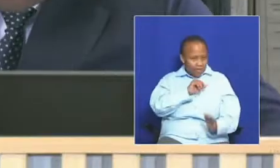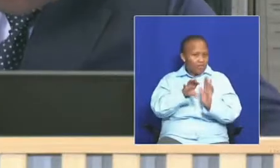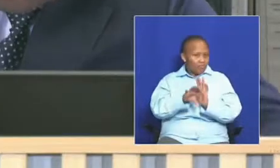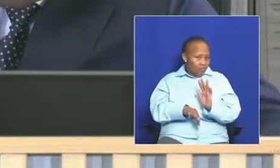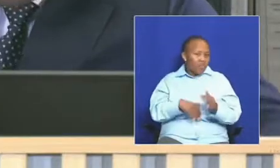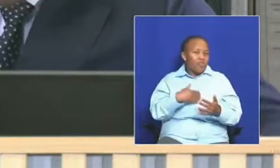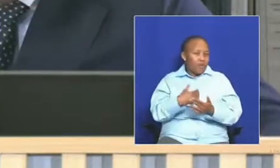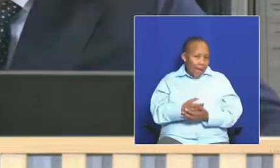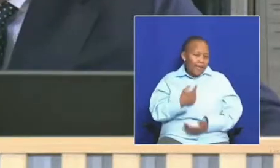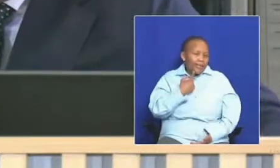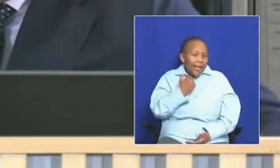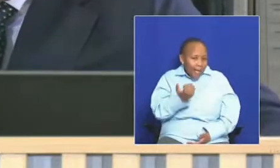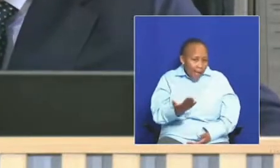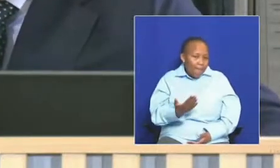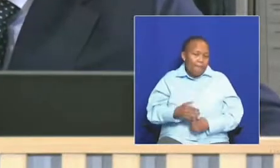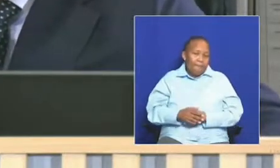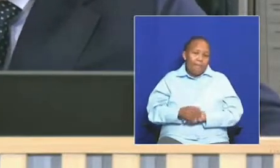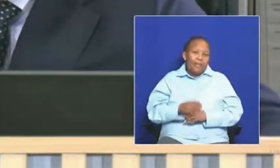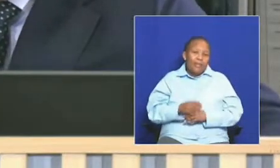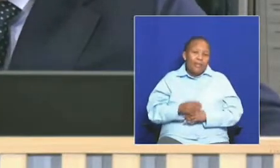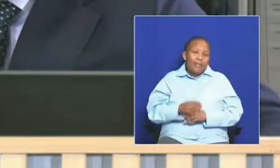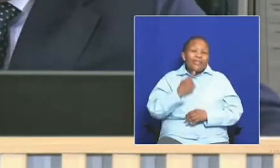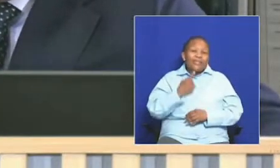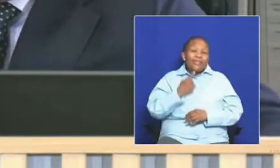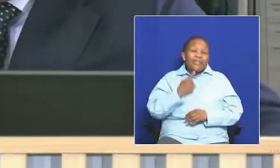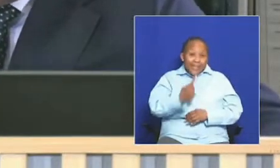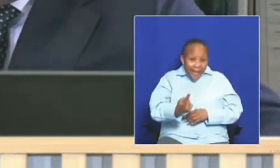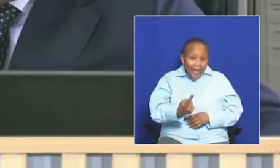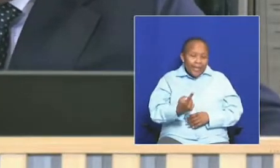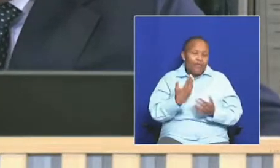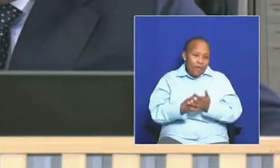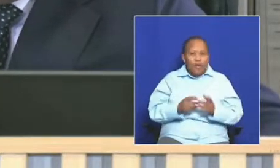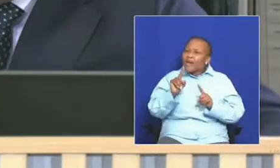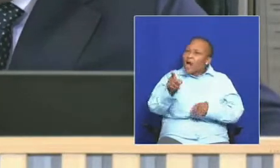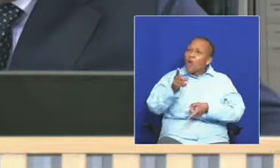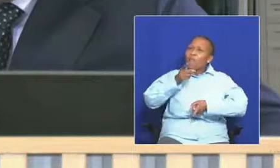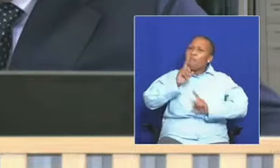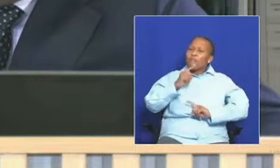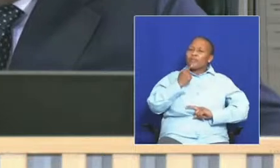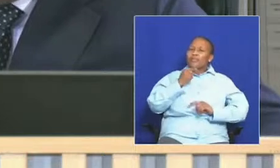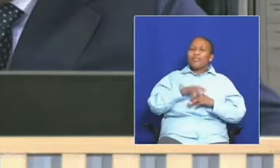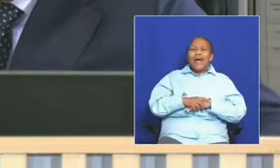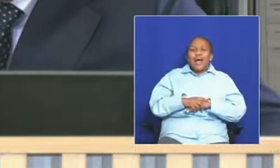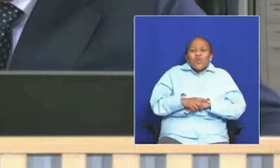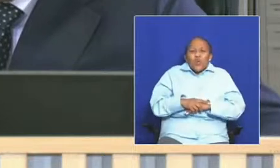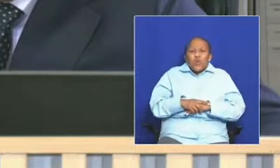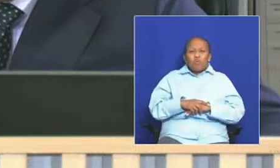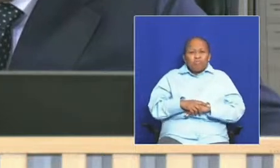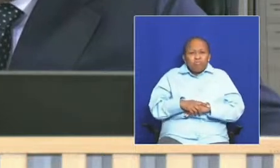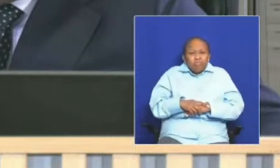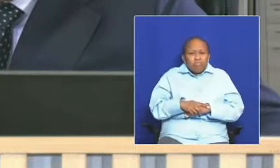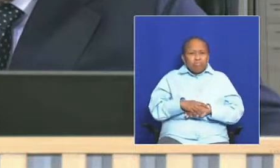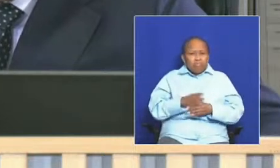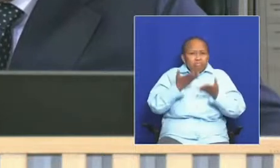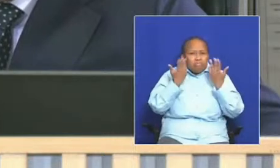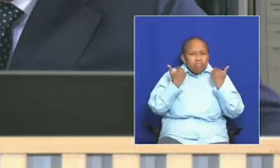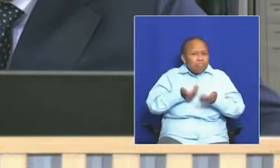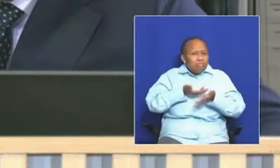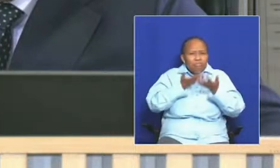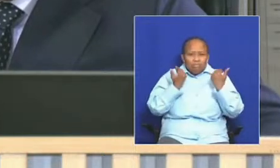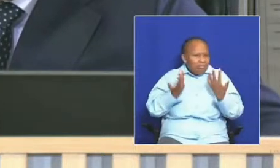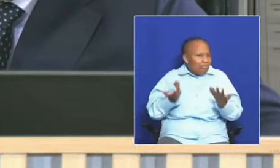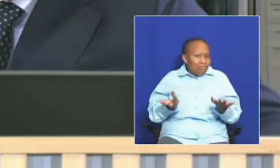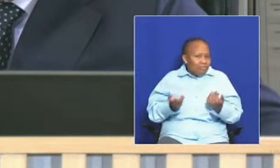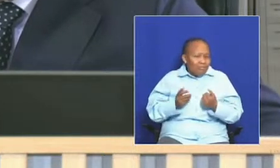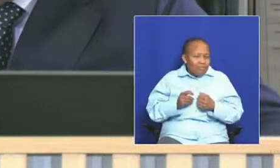you are not identifying a specific crime, I don't quite get you are